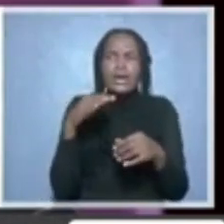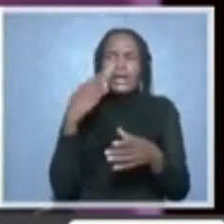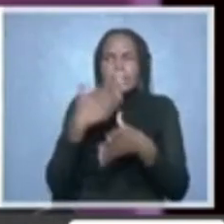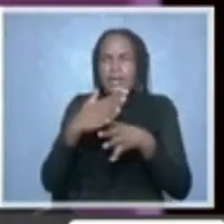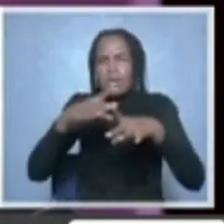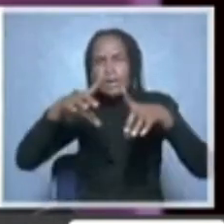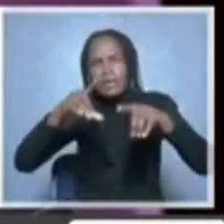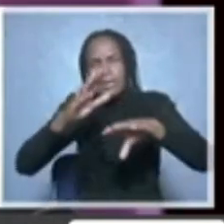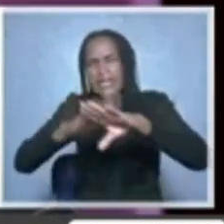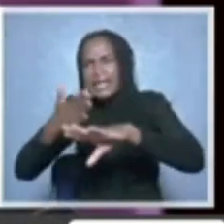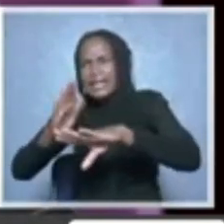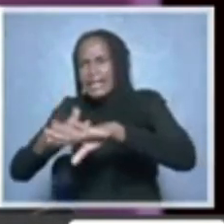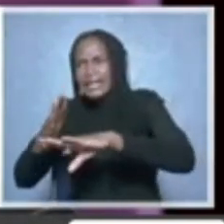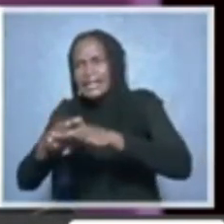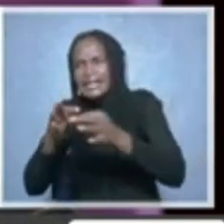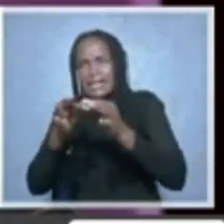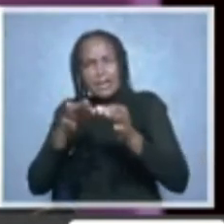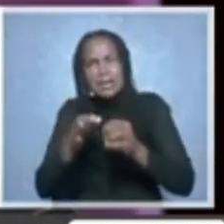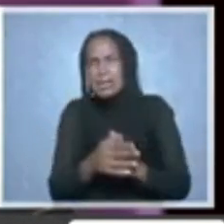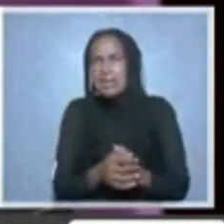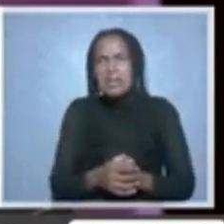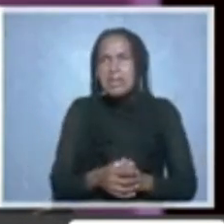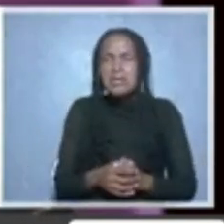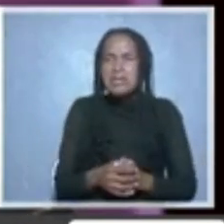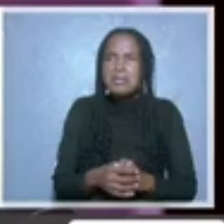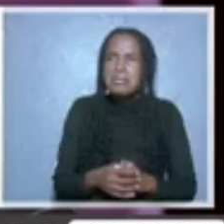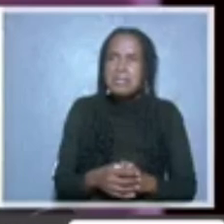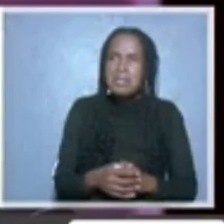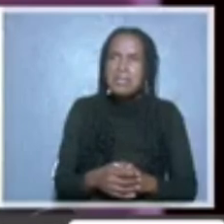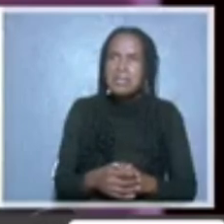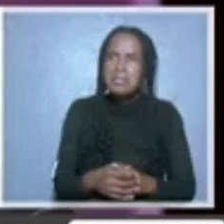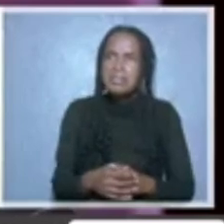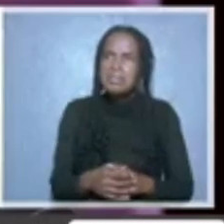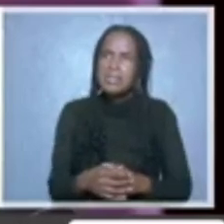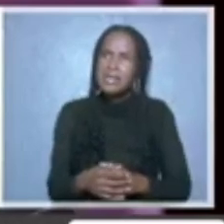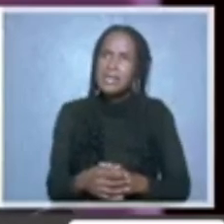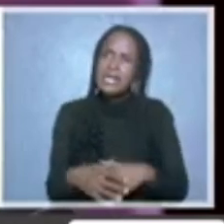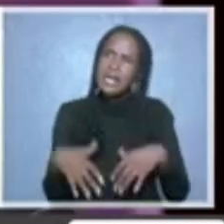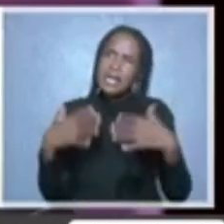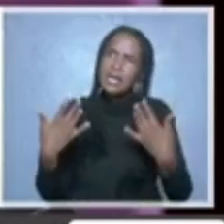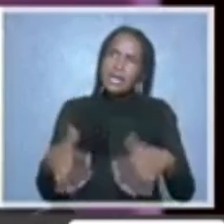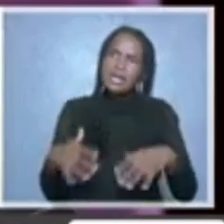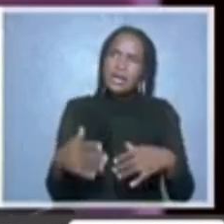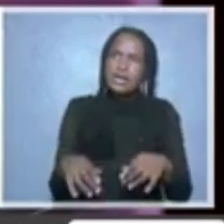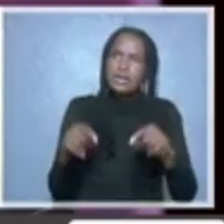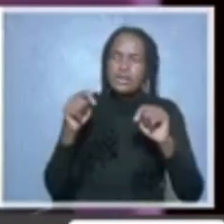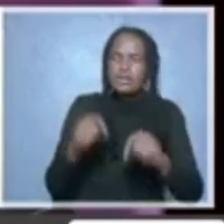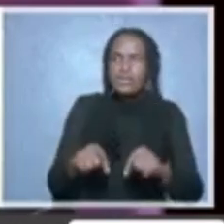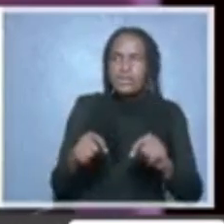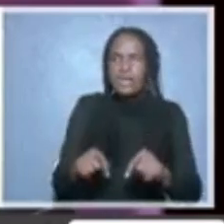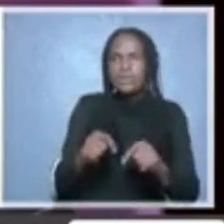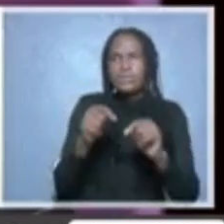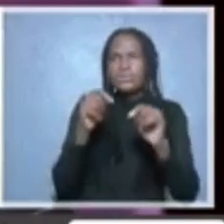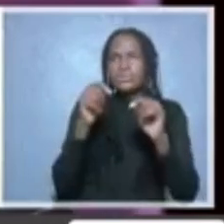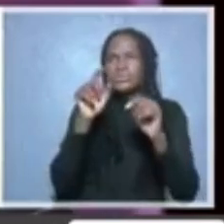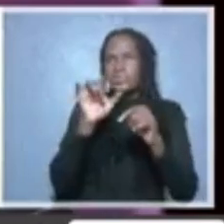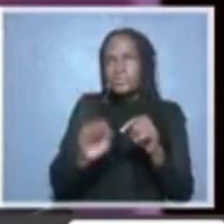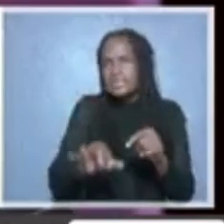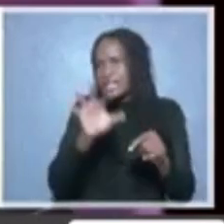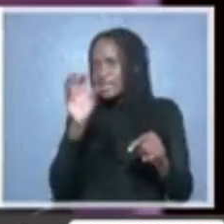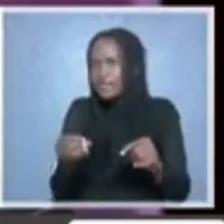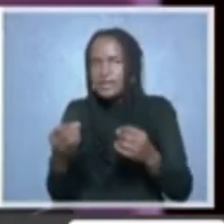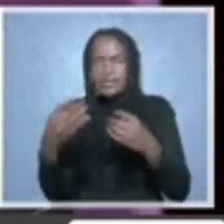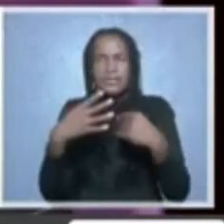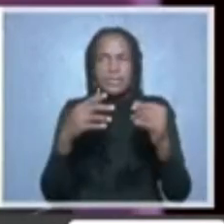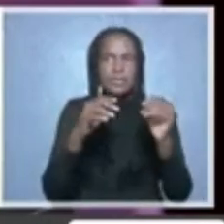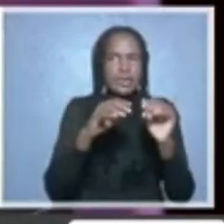going live, the Facebook connectivities, and us getting programs from abroad, South Africa,